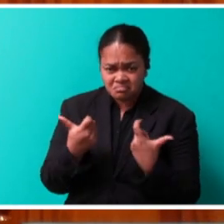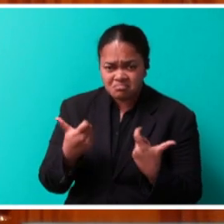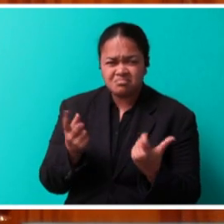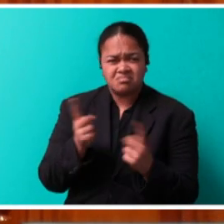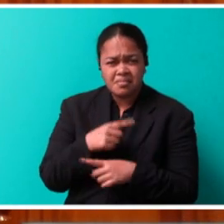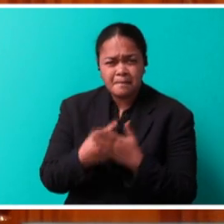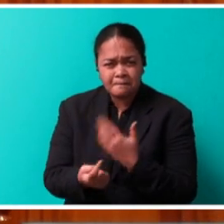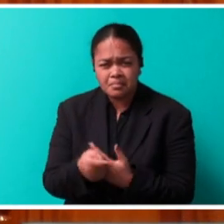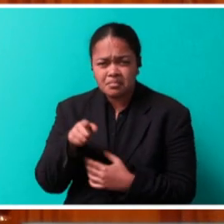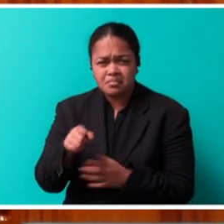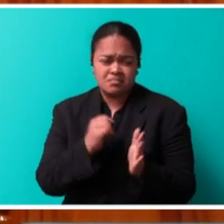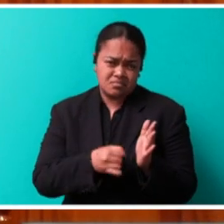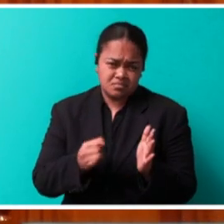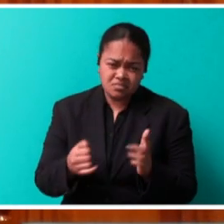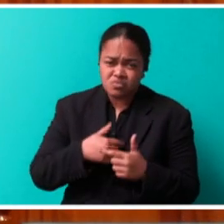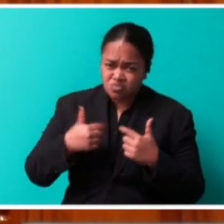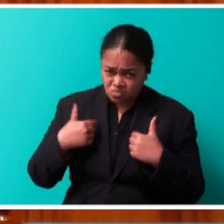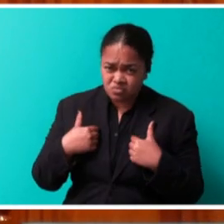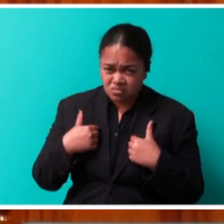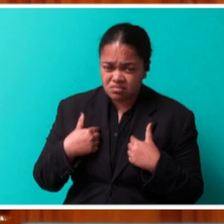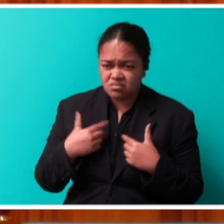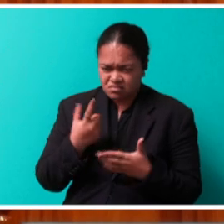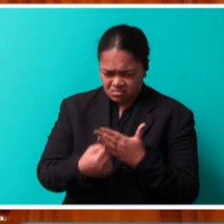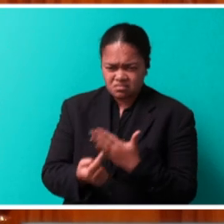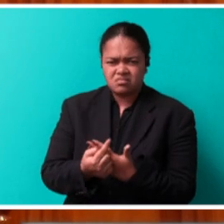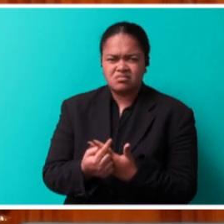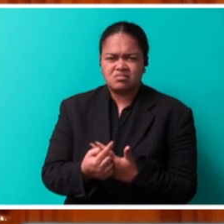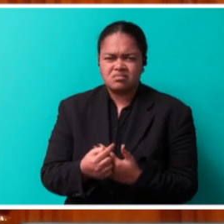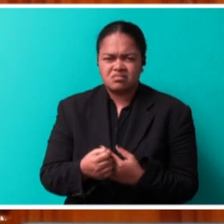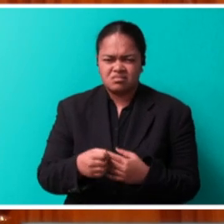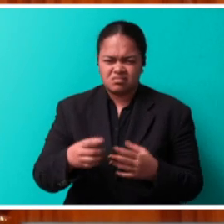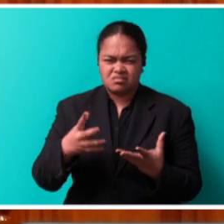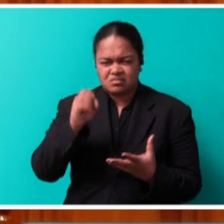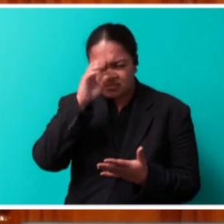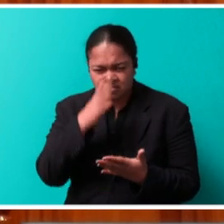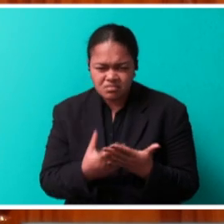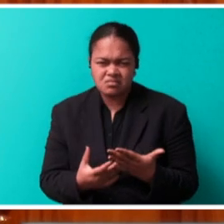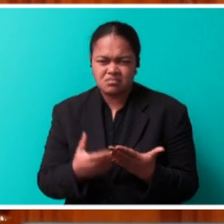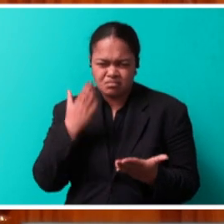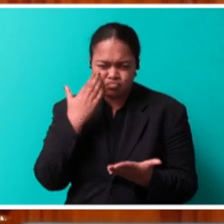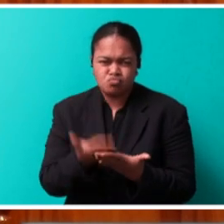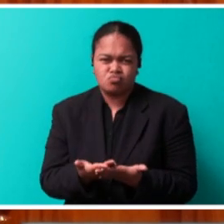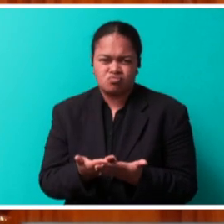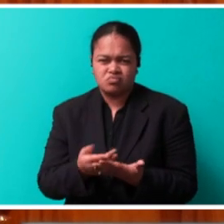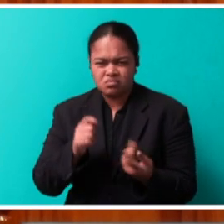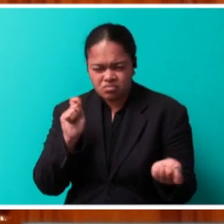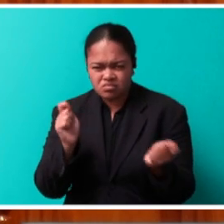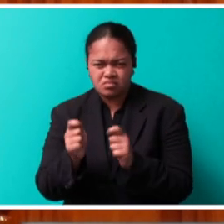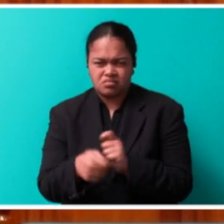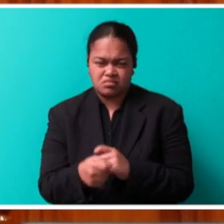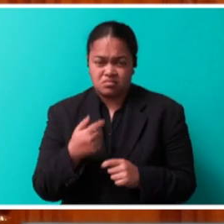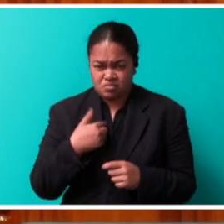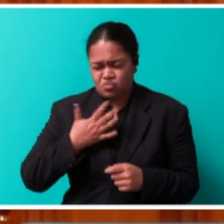industry faces, we are entering a phase of evidence-based transformation. I wish to inform this